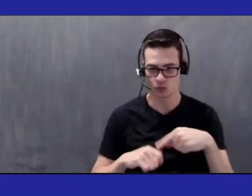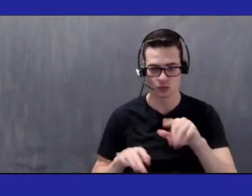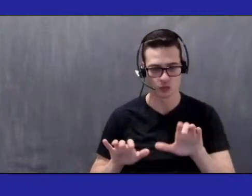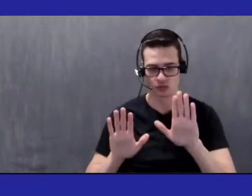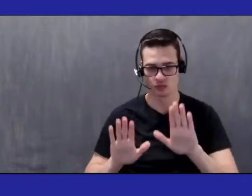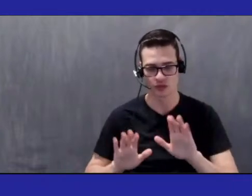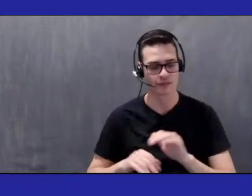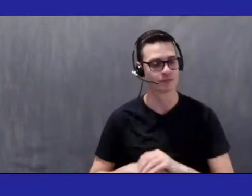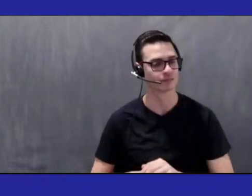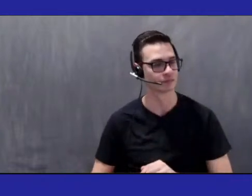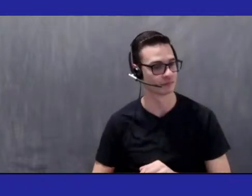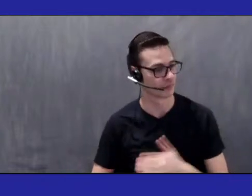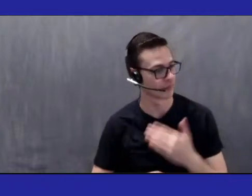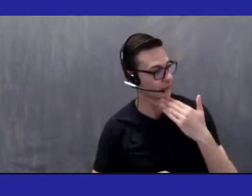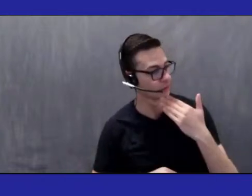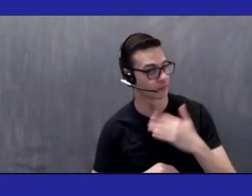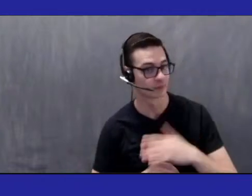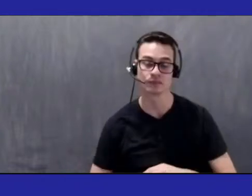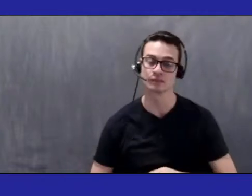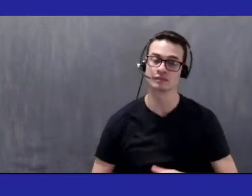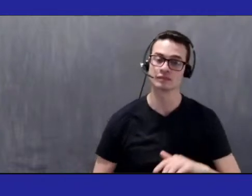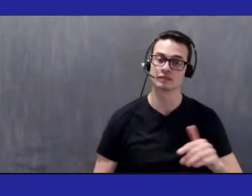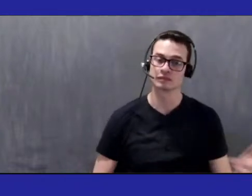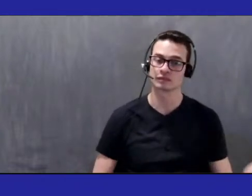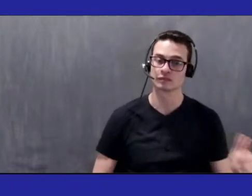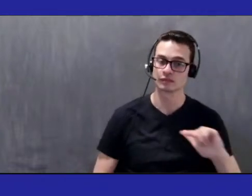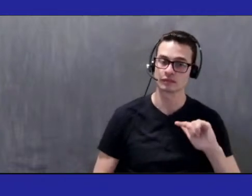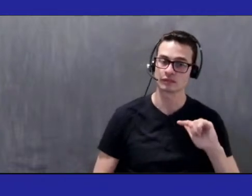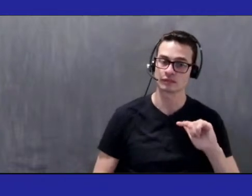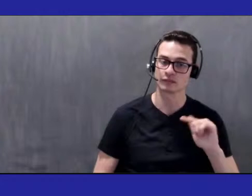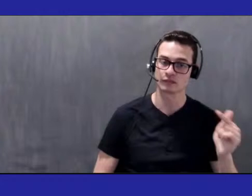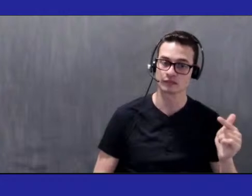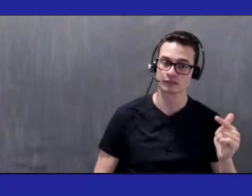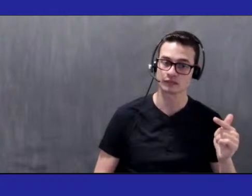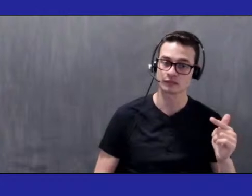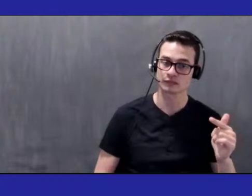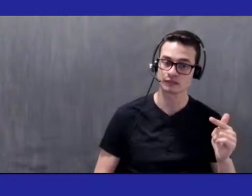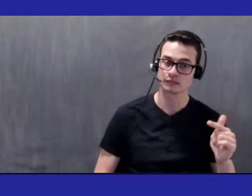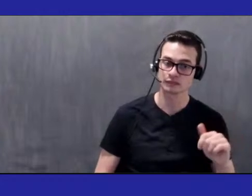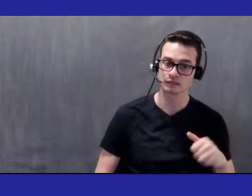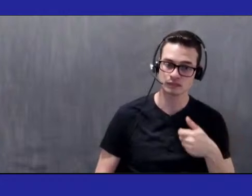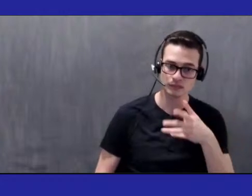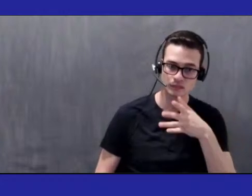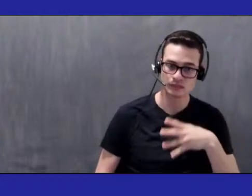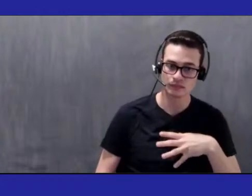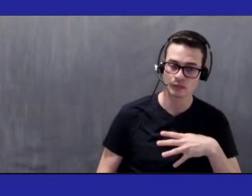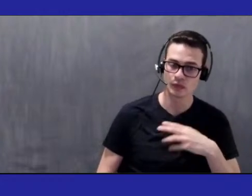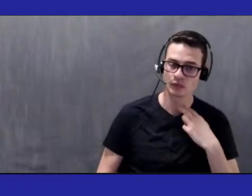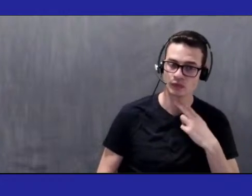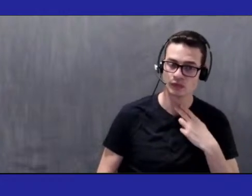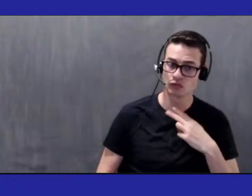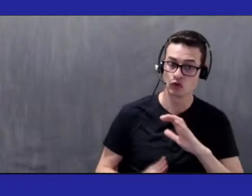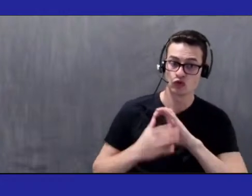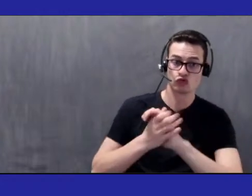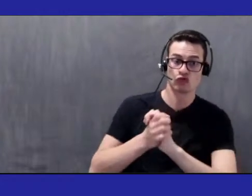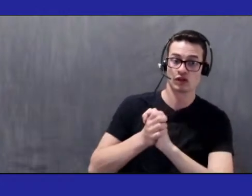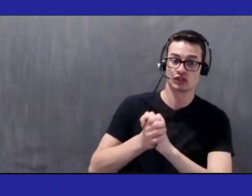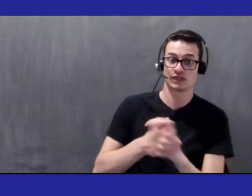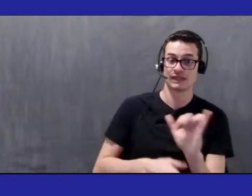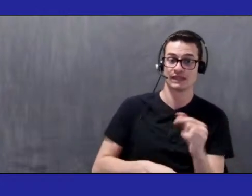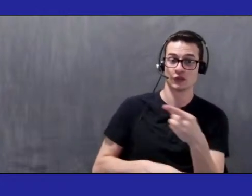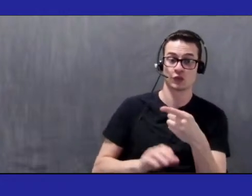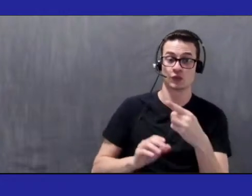Jackie Rowe? Yes, I just want to say congratulations to you because it's a as you say, it's a lot of